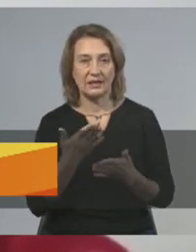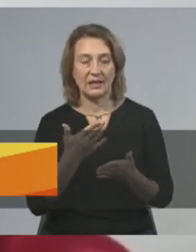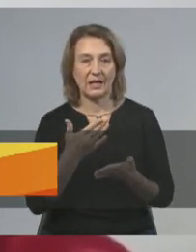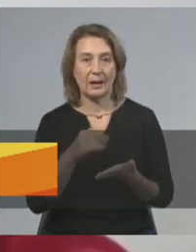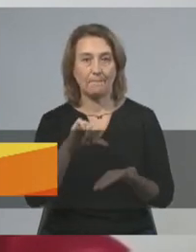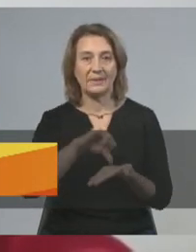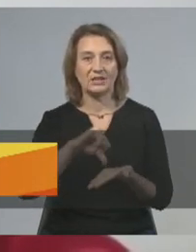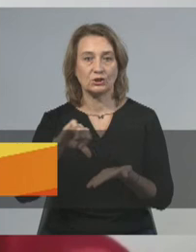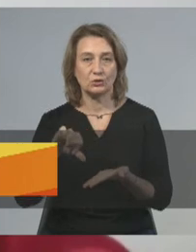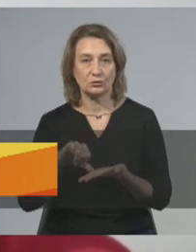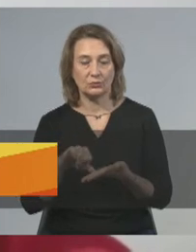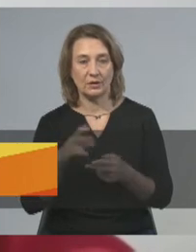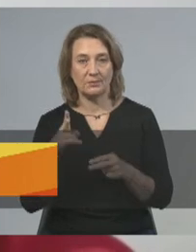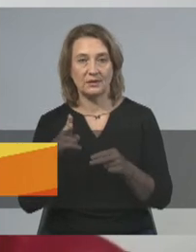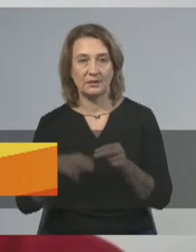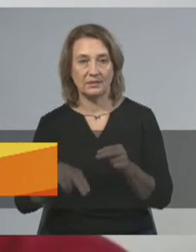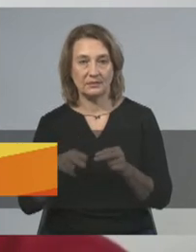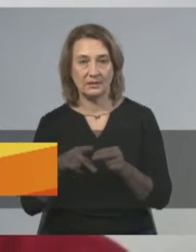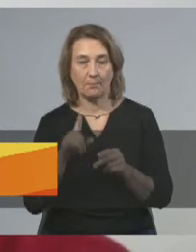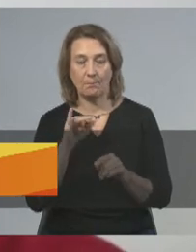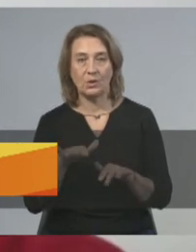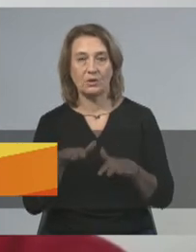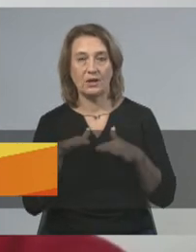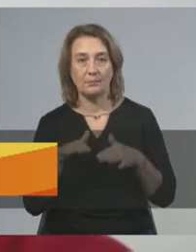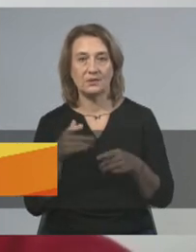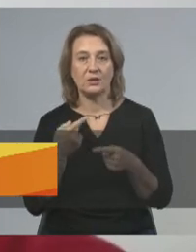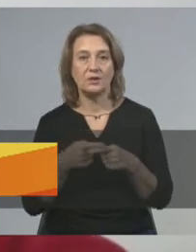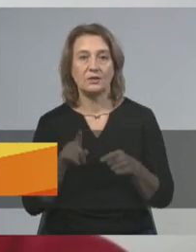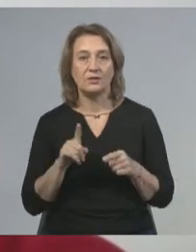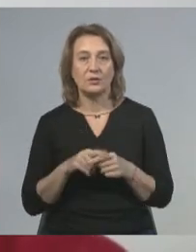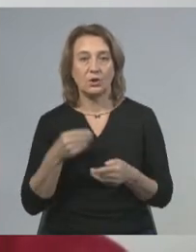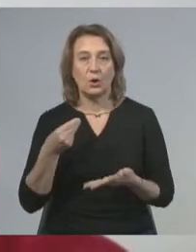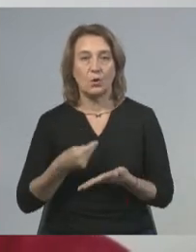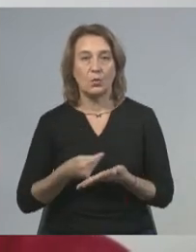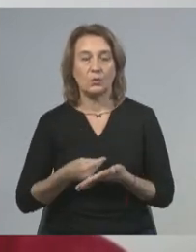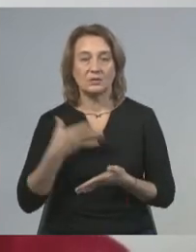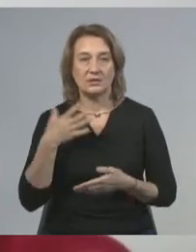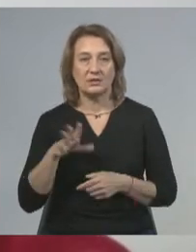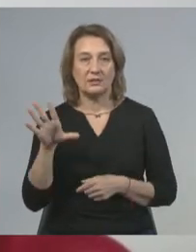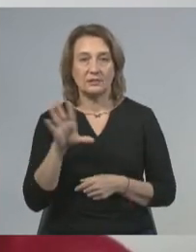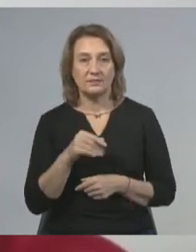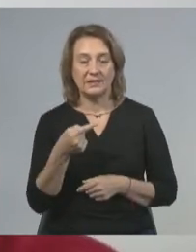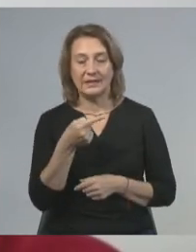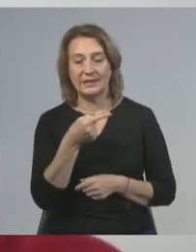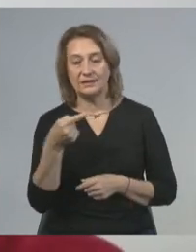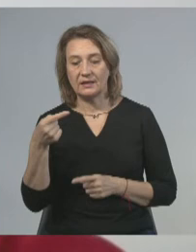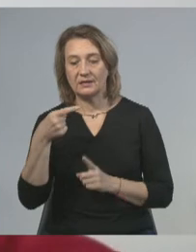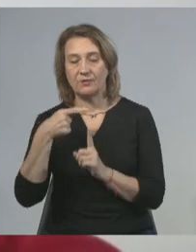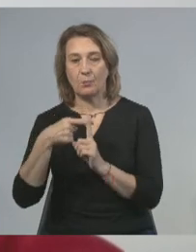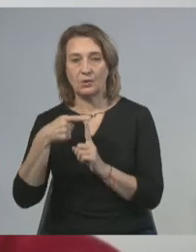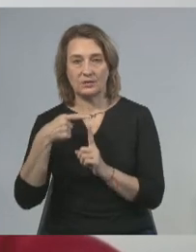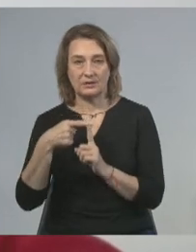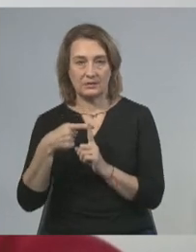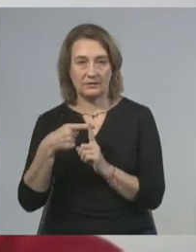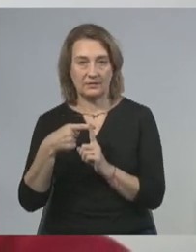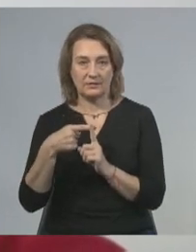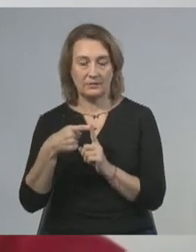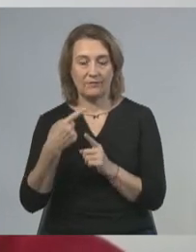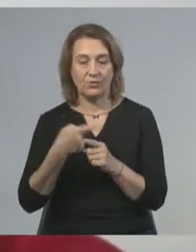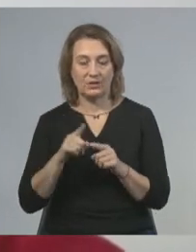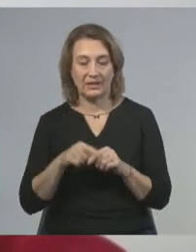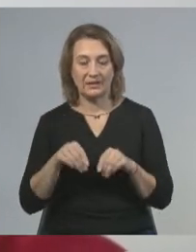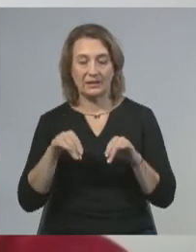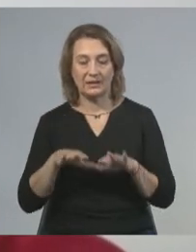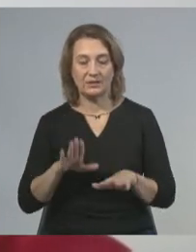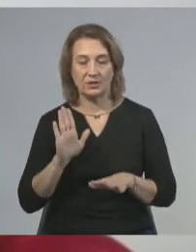that every political party pres presented in the parliament will evaluate